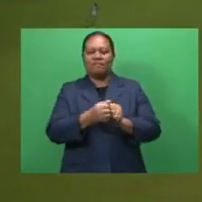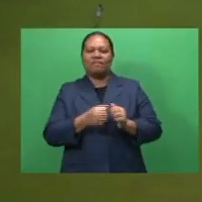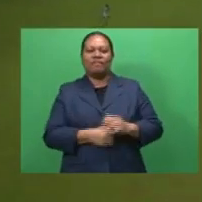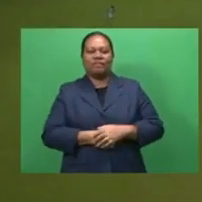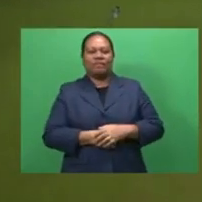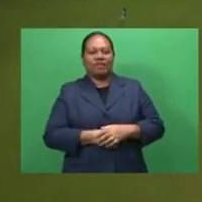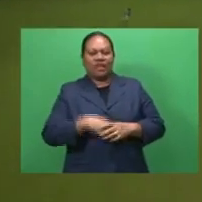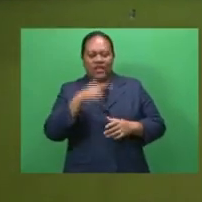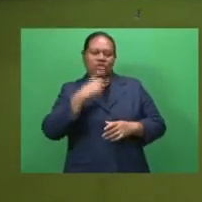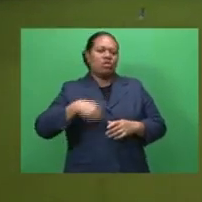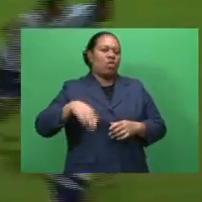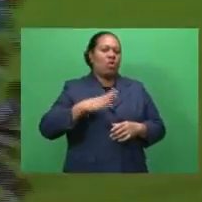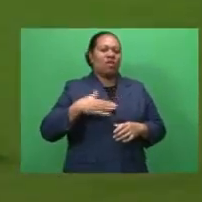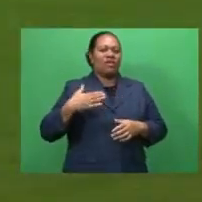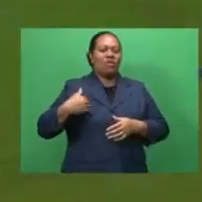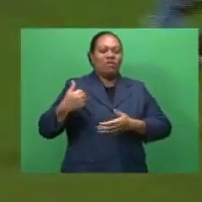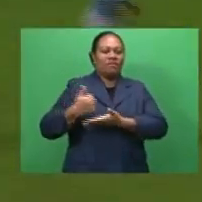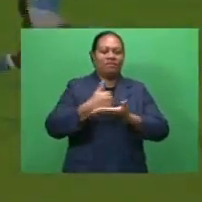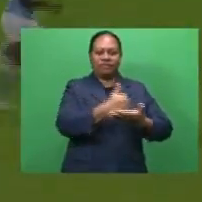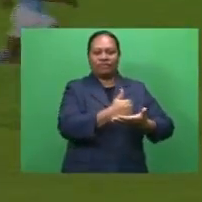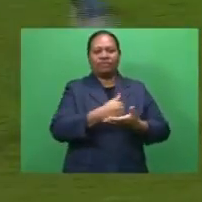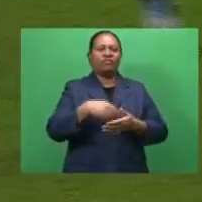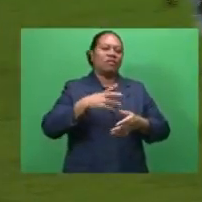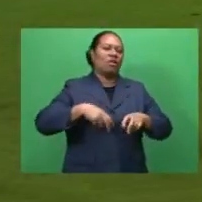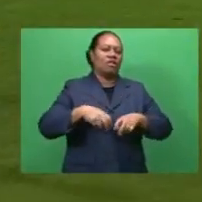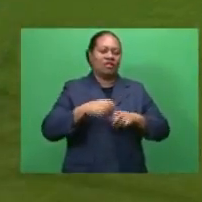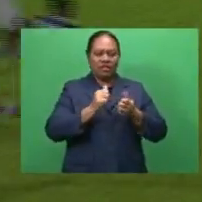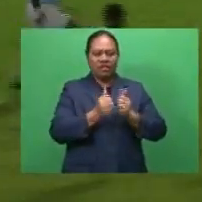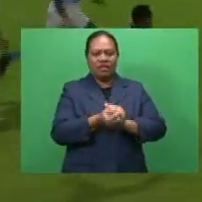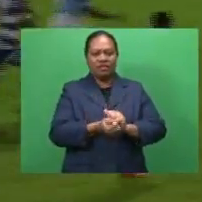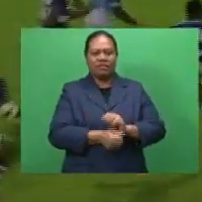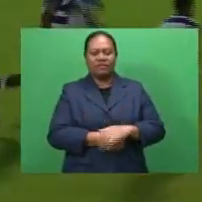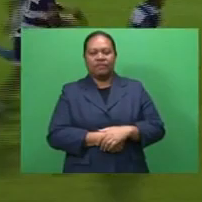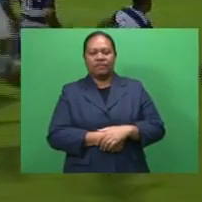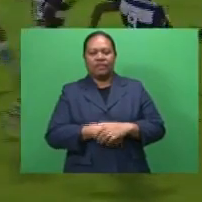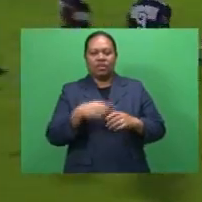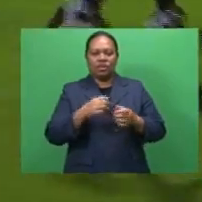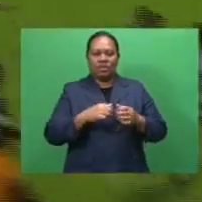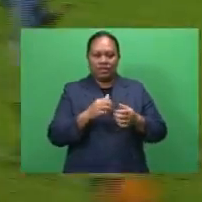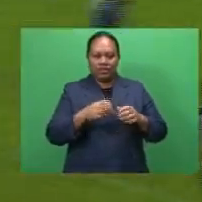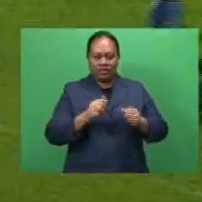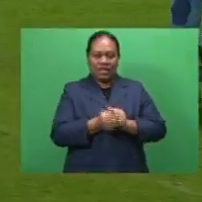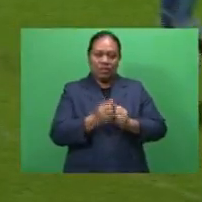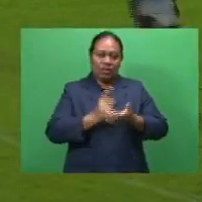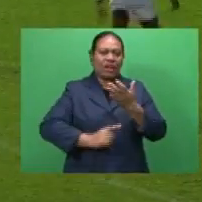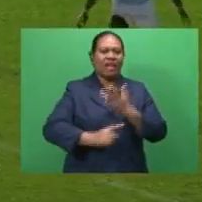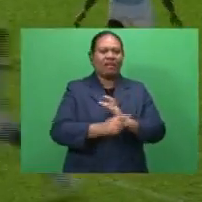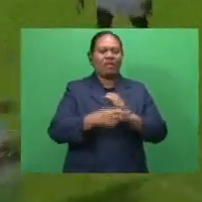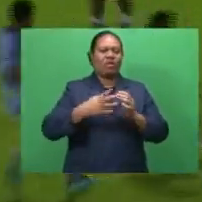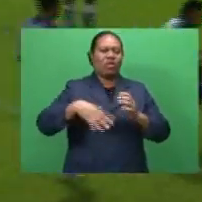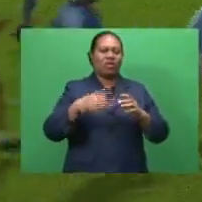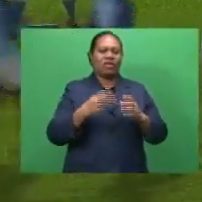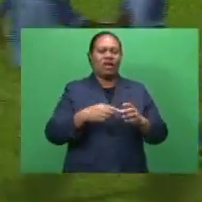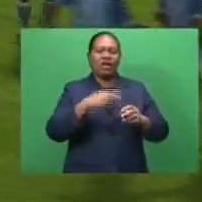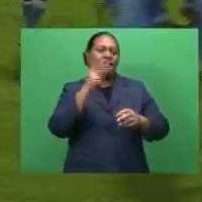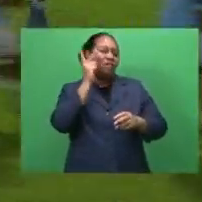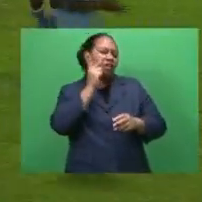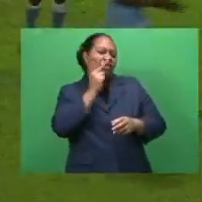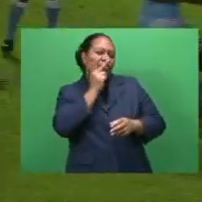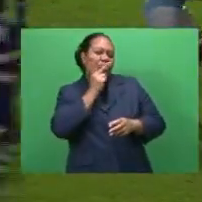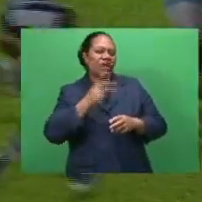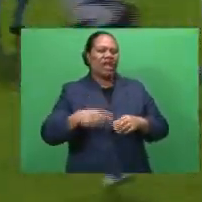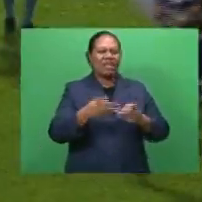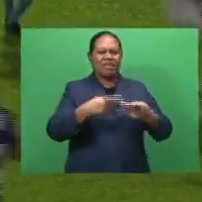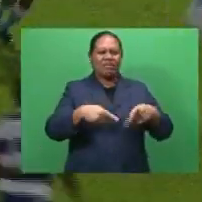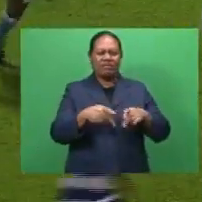puts the well-being of our fans and athletes first. The Skipper Cup will run simultaneously with the Vodafone Vanua Championship, according